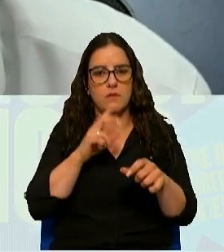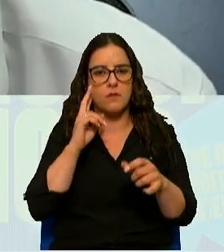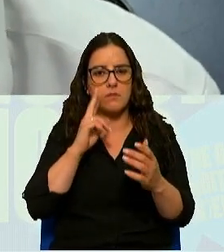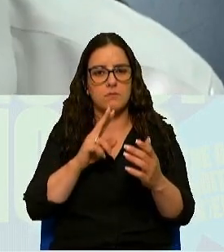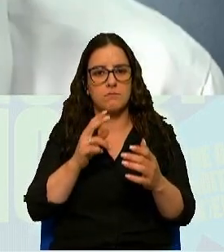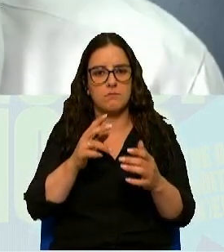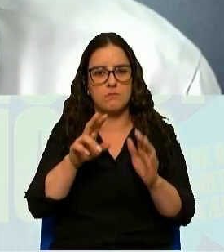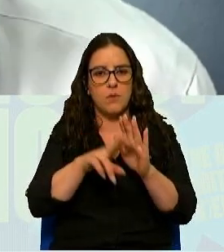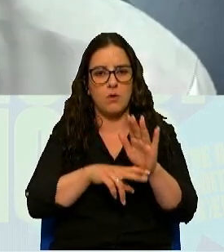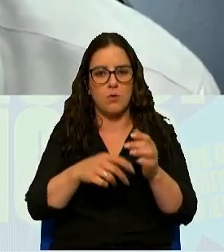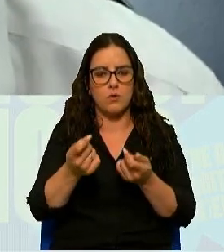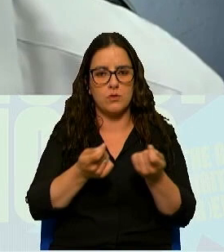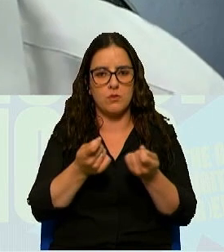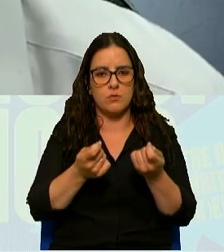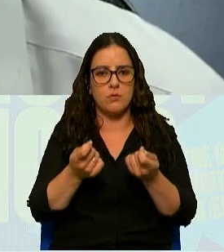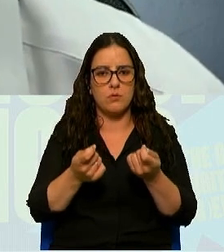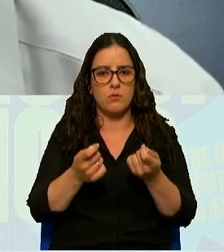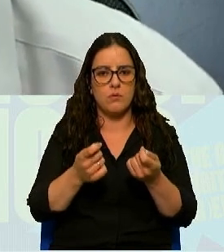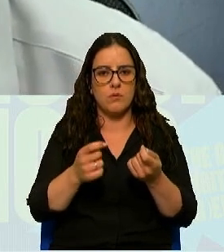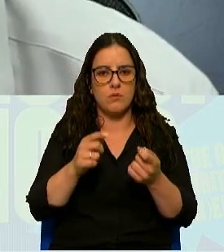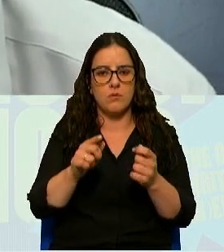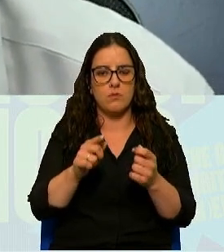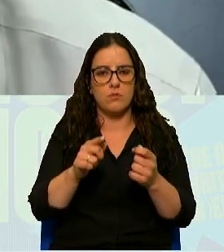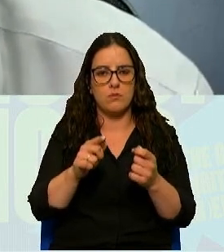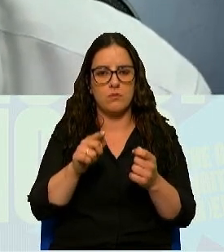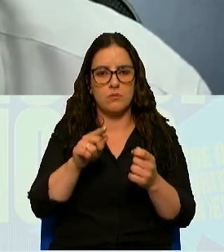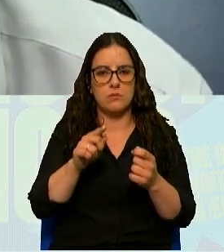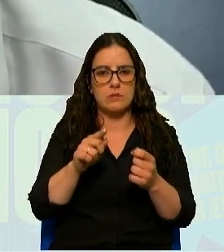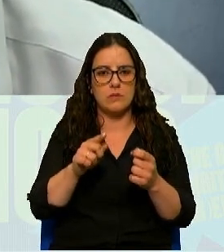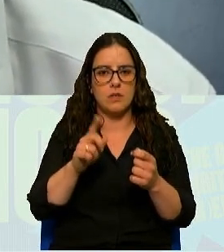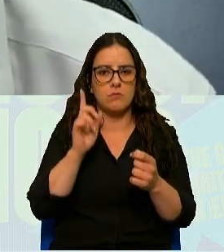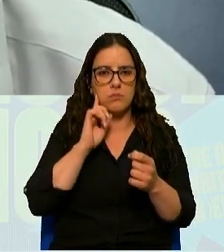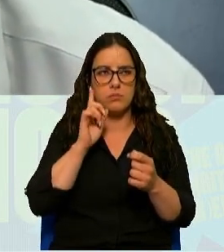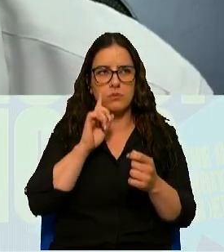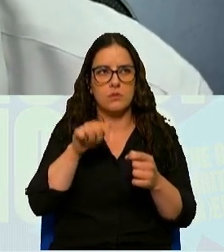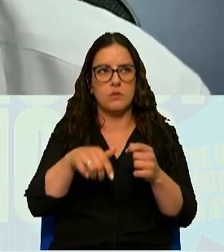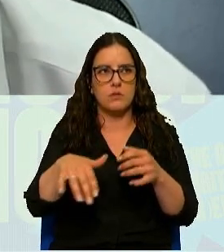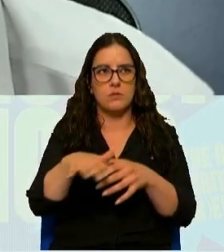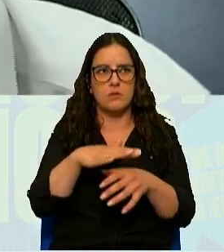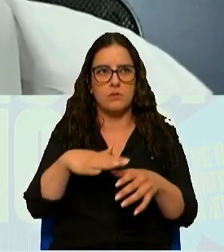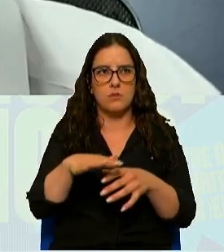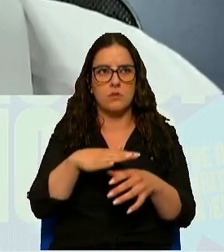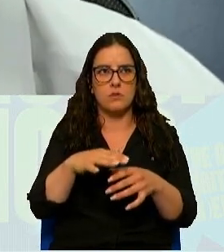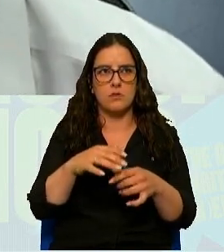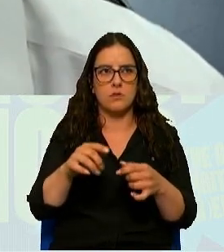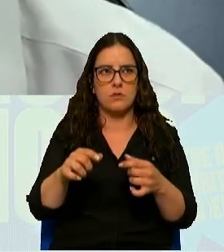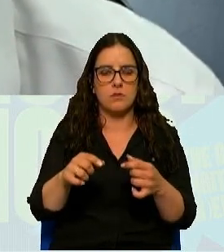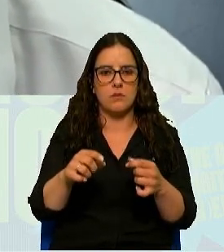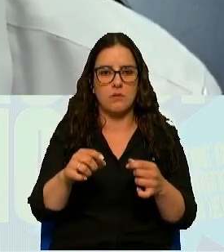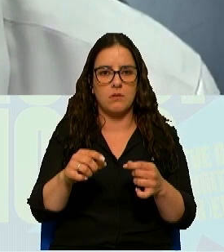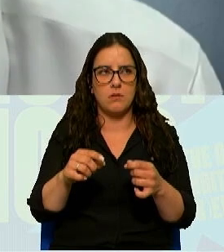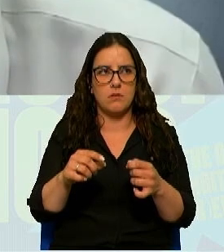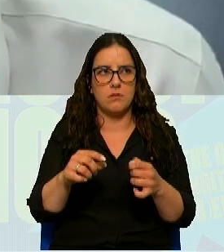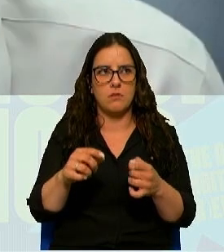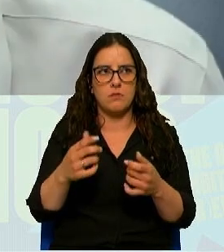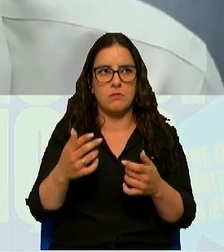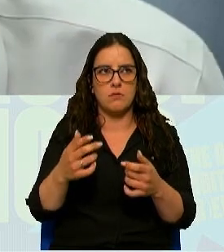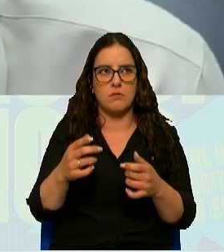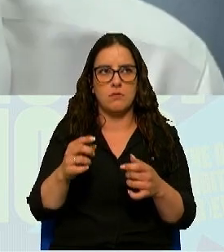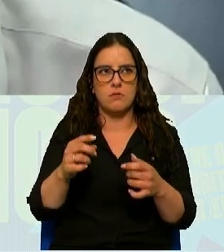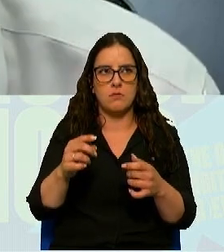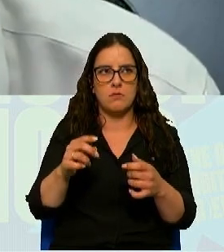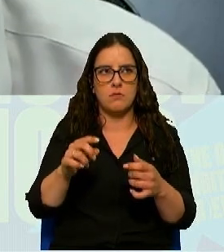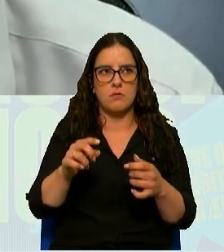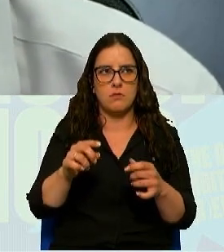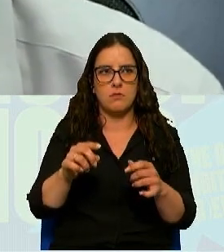in the way, I'm very much of the view that regulation is important in this case, partly to make sure we have safe systems, but also to